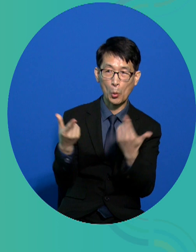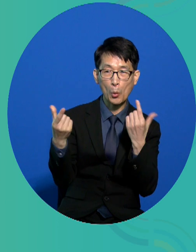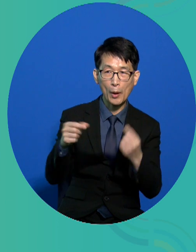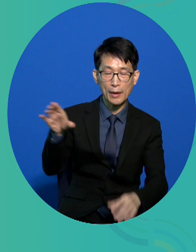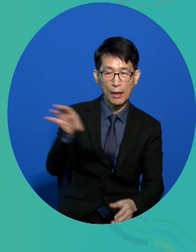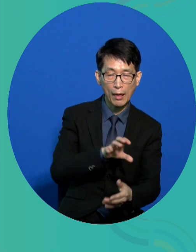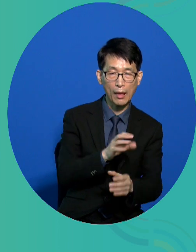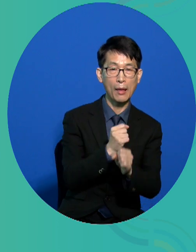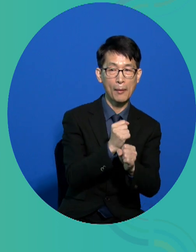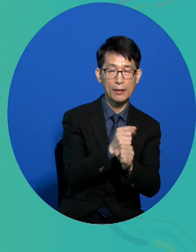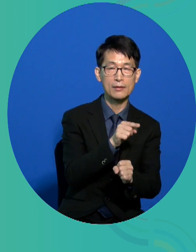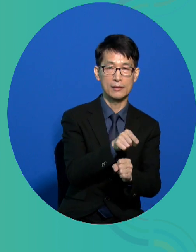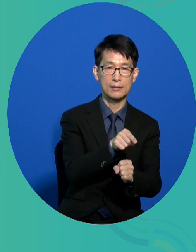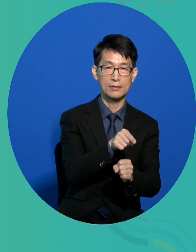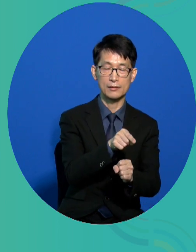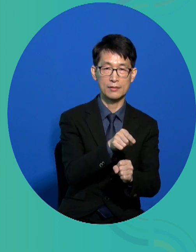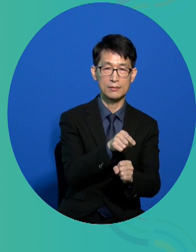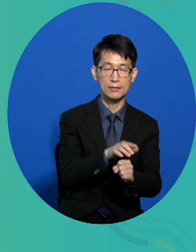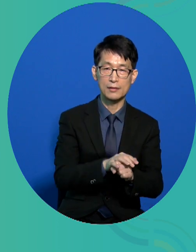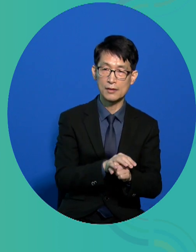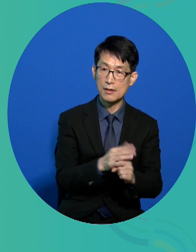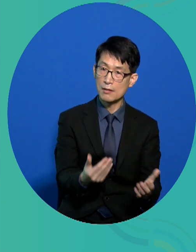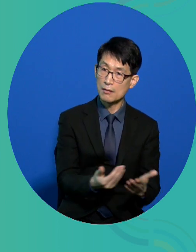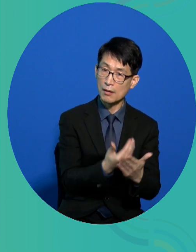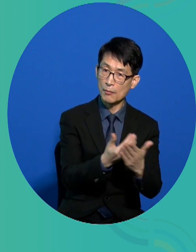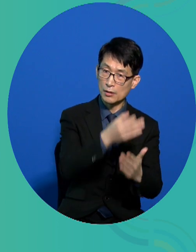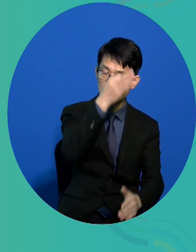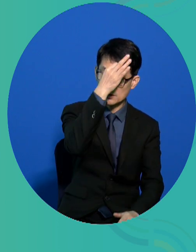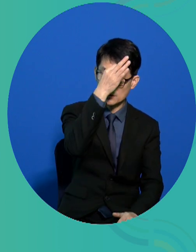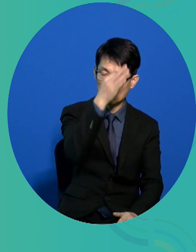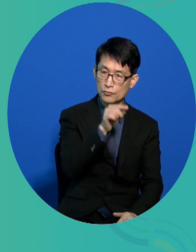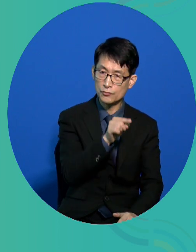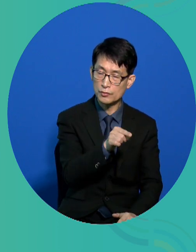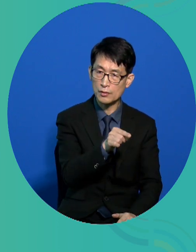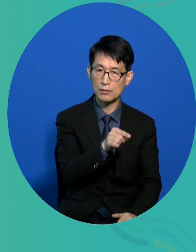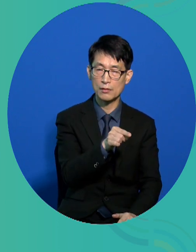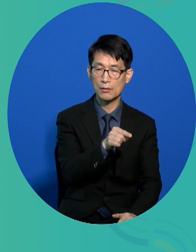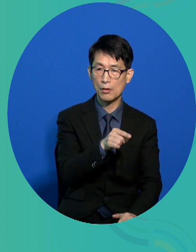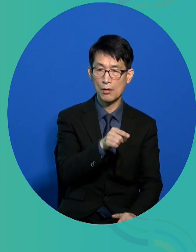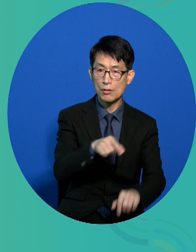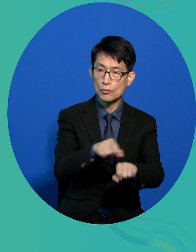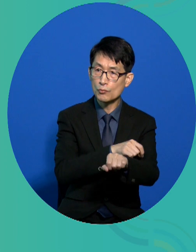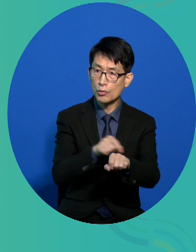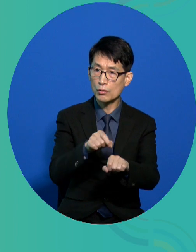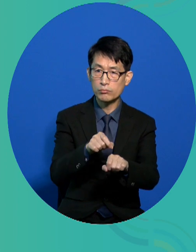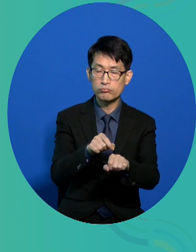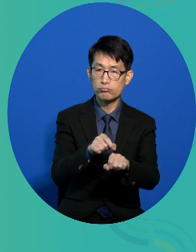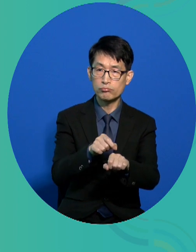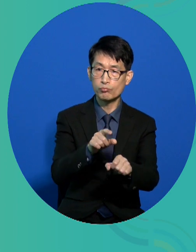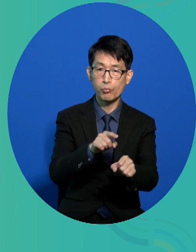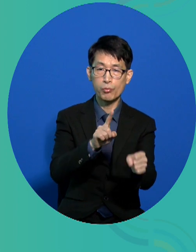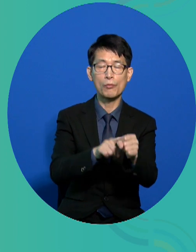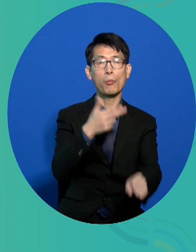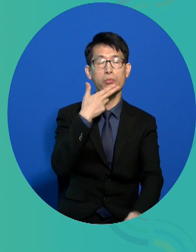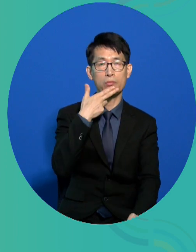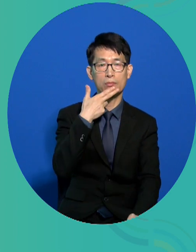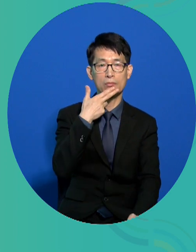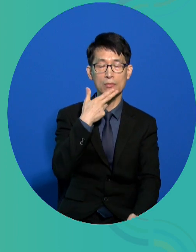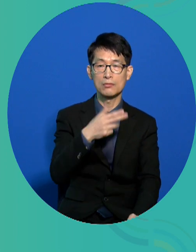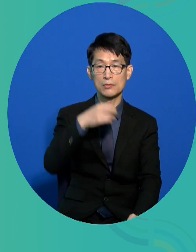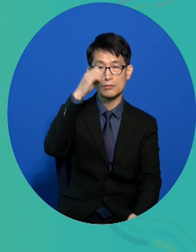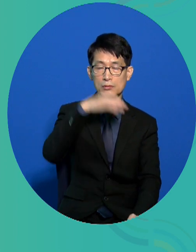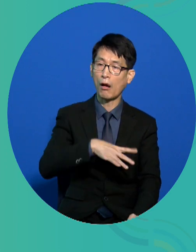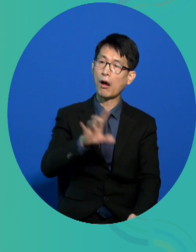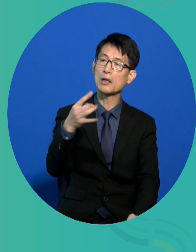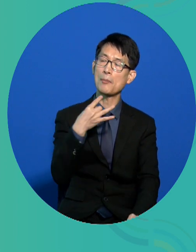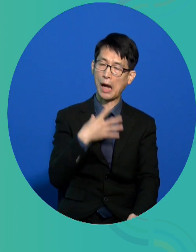copied without any developmental effort put in place. And so there was lack of the connection